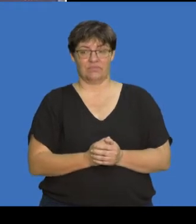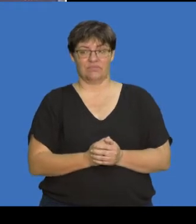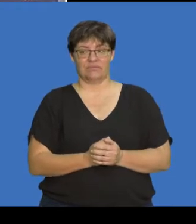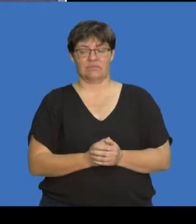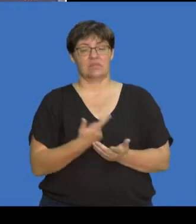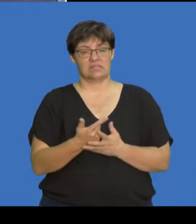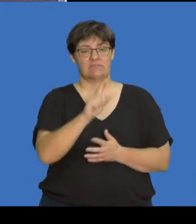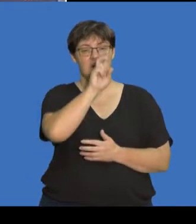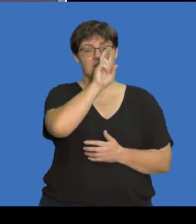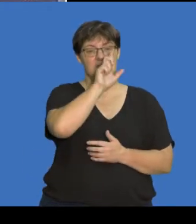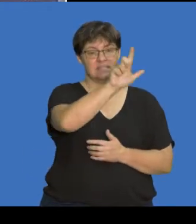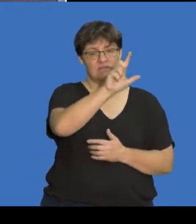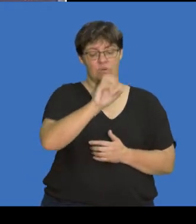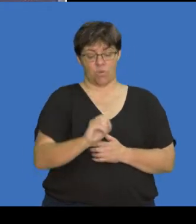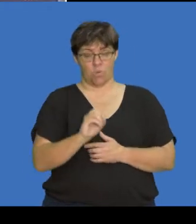if you take your